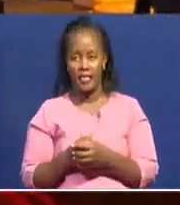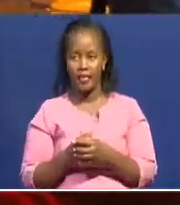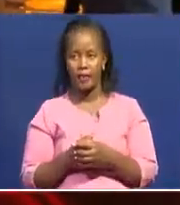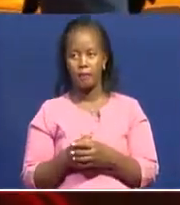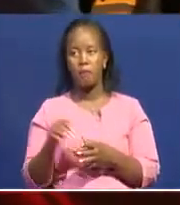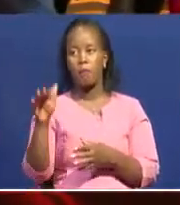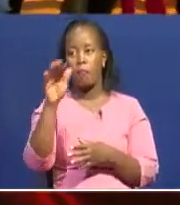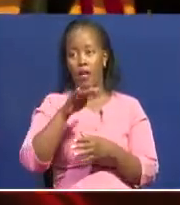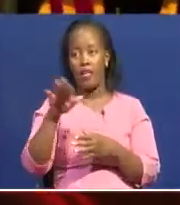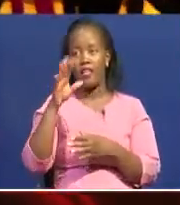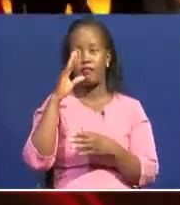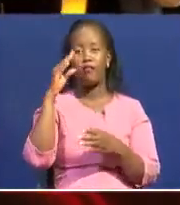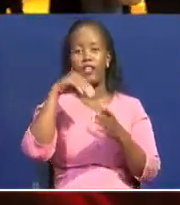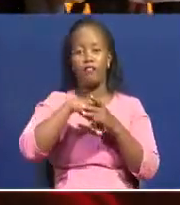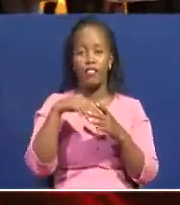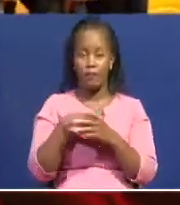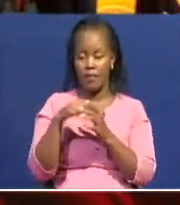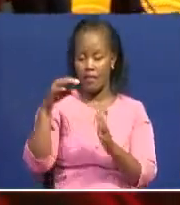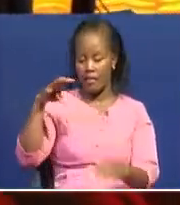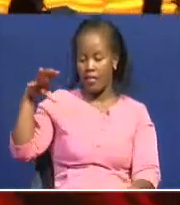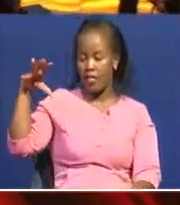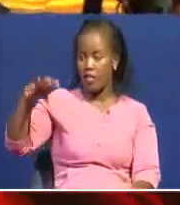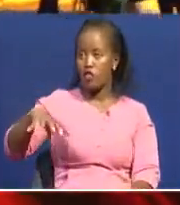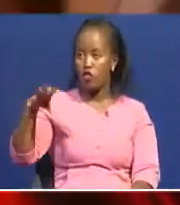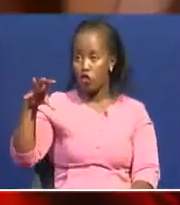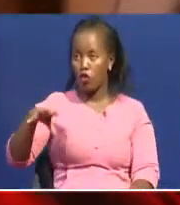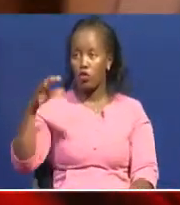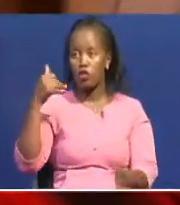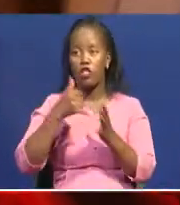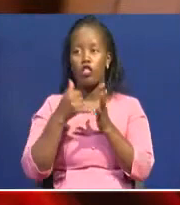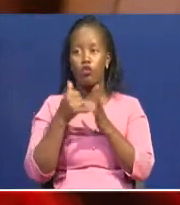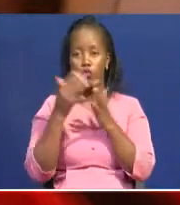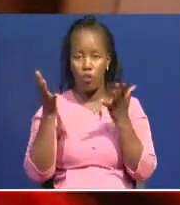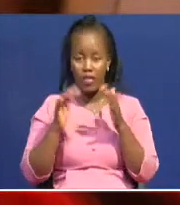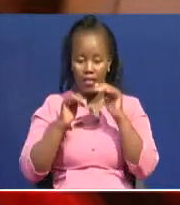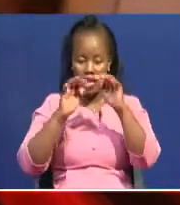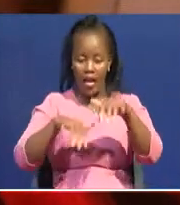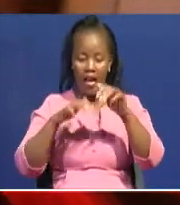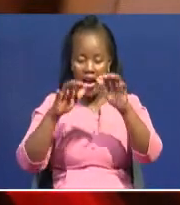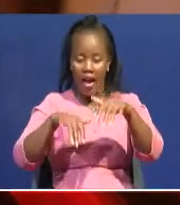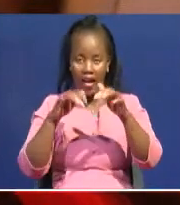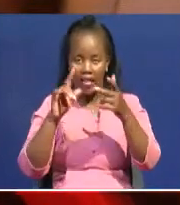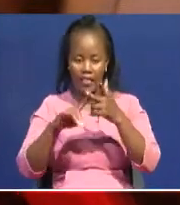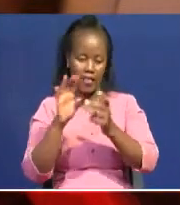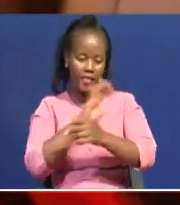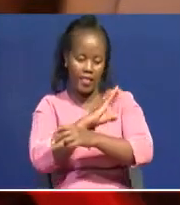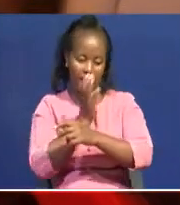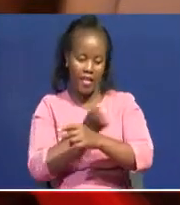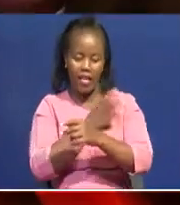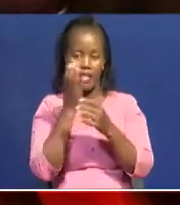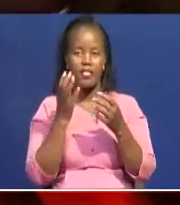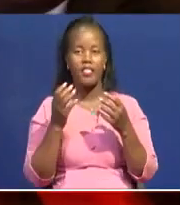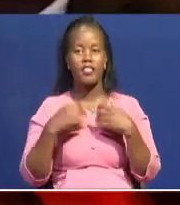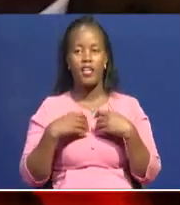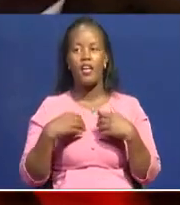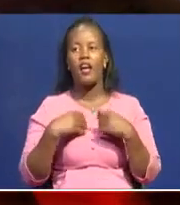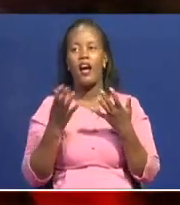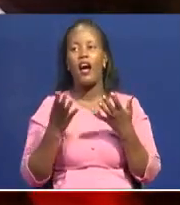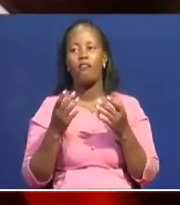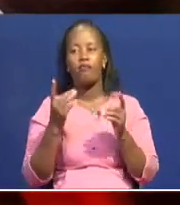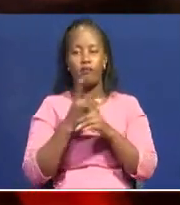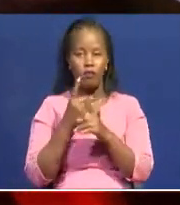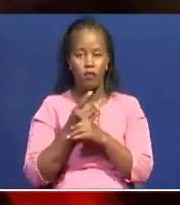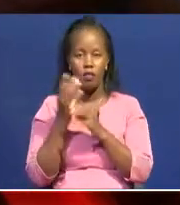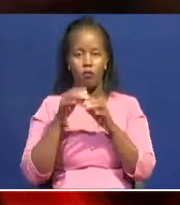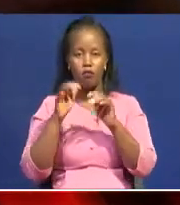areas for investments in the Democratic Republic of Congo include agriculture, energy, mining, infrastructure, and